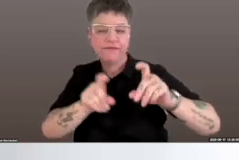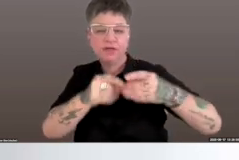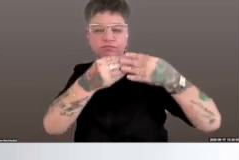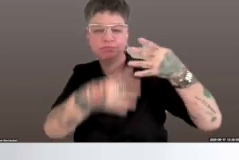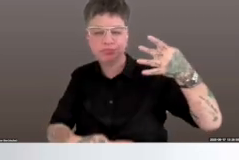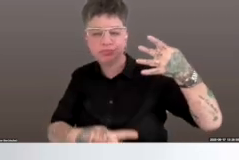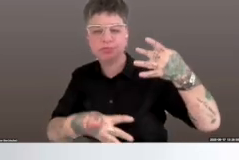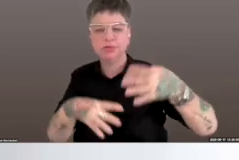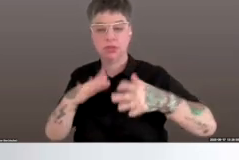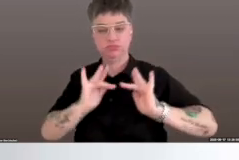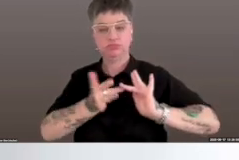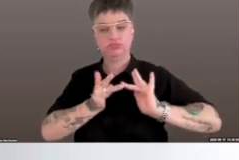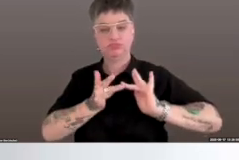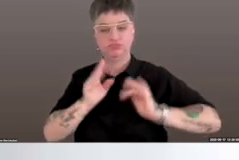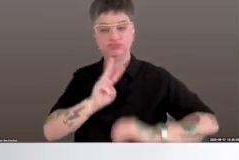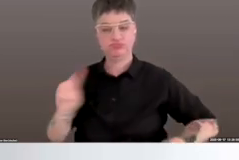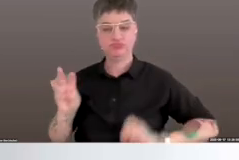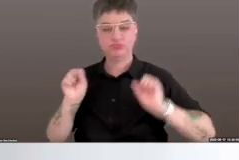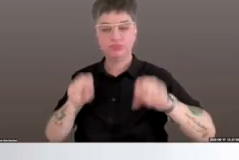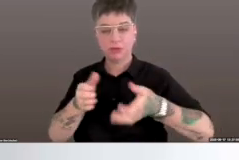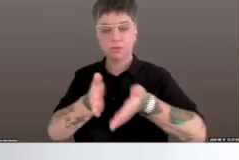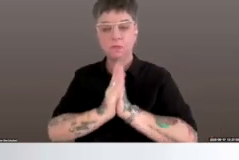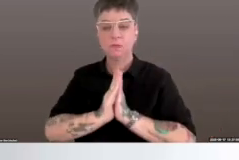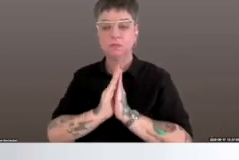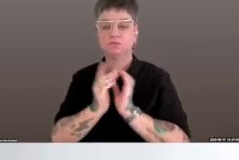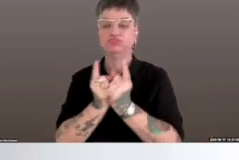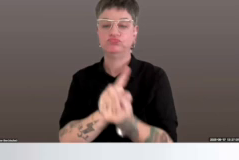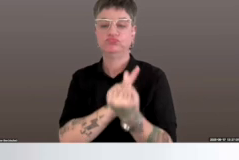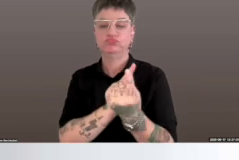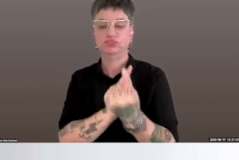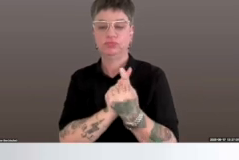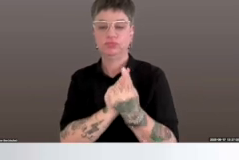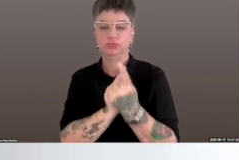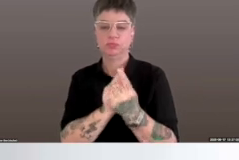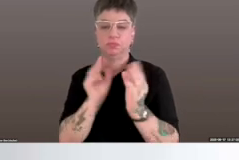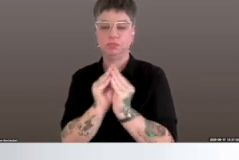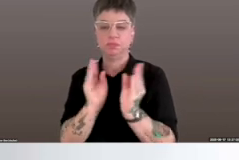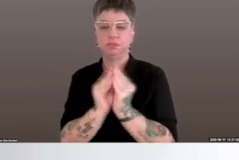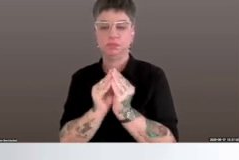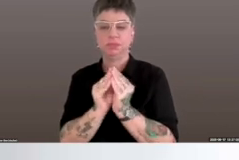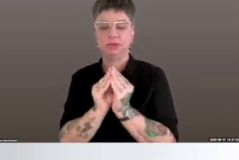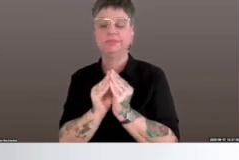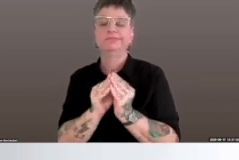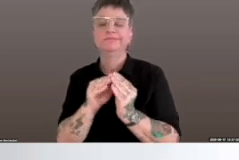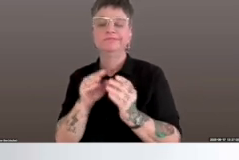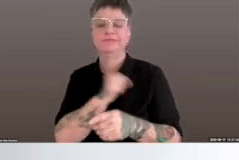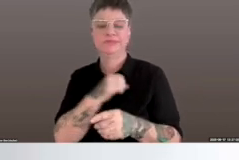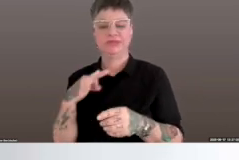online request form for you to request a one-on-one meeting. Staff will drop the link for this in the chat.